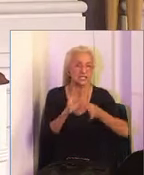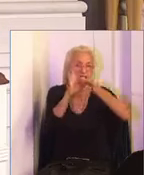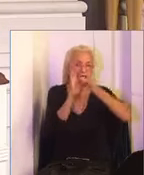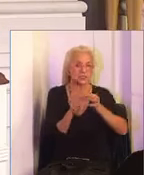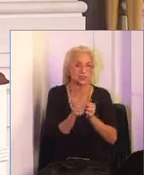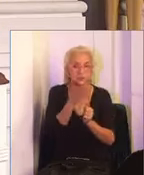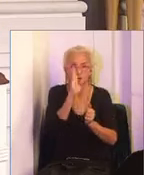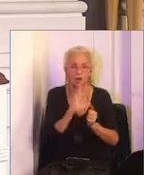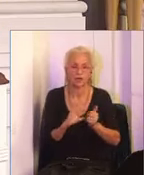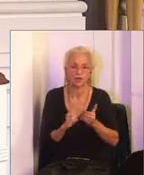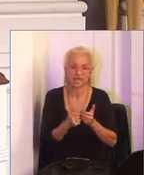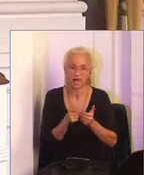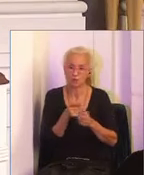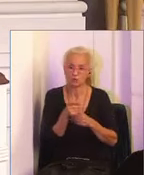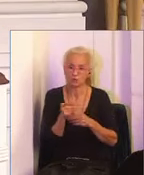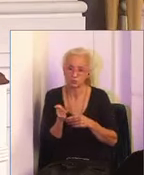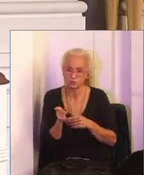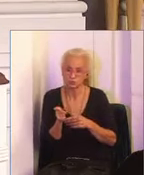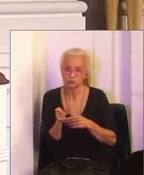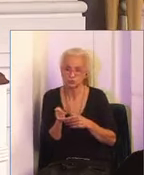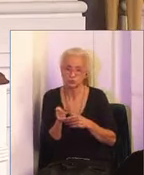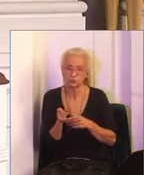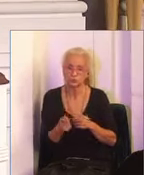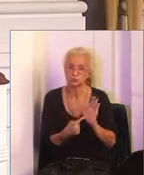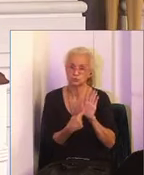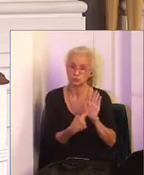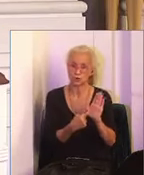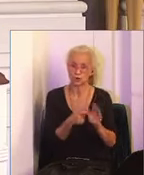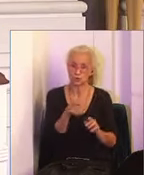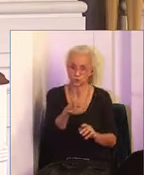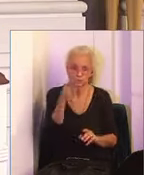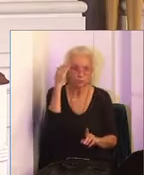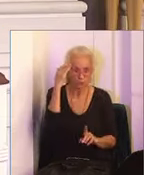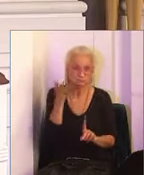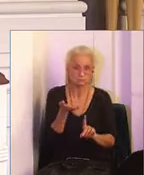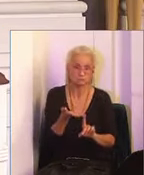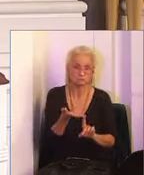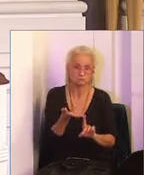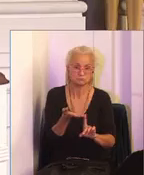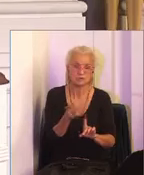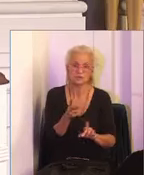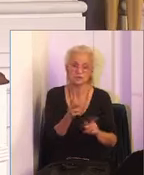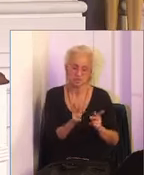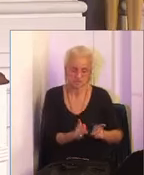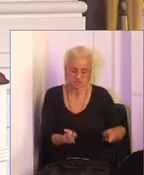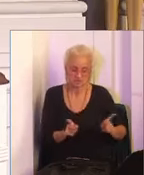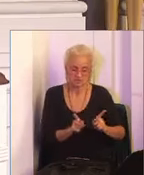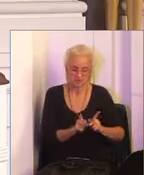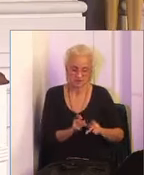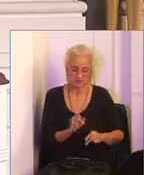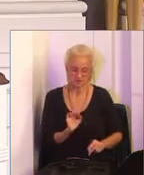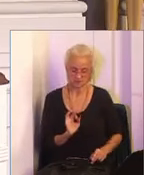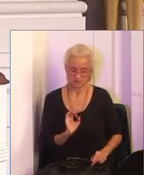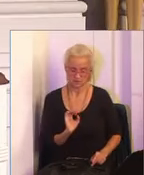It's a way for you to show that you know the value of our